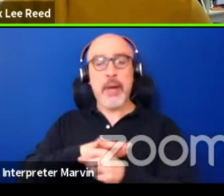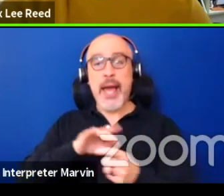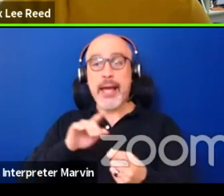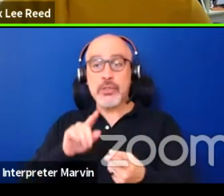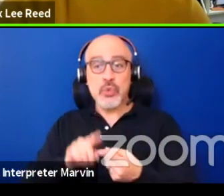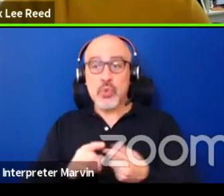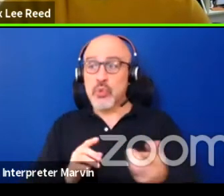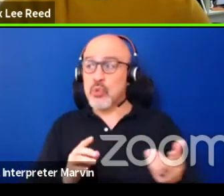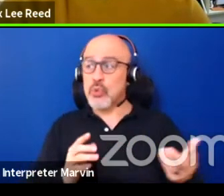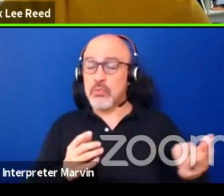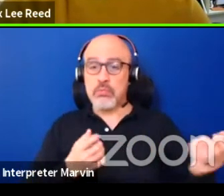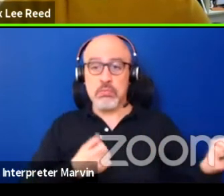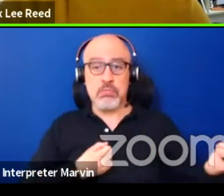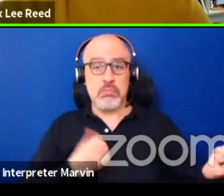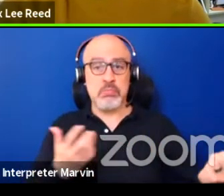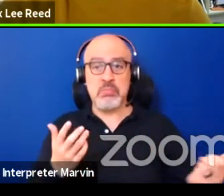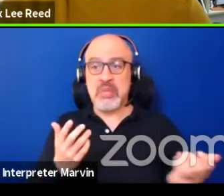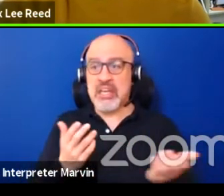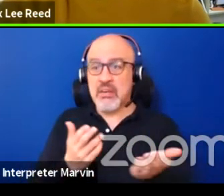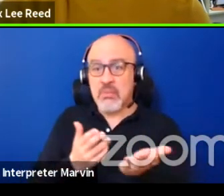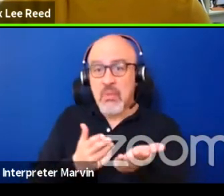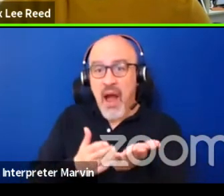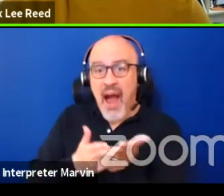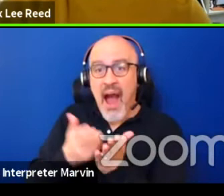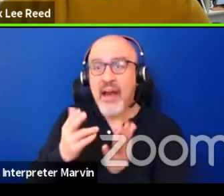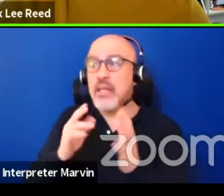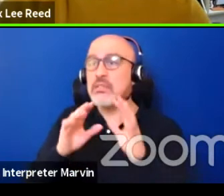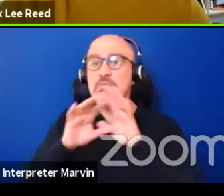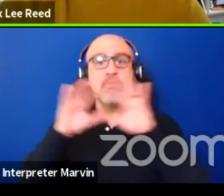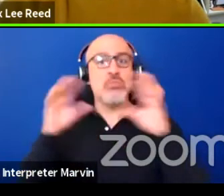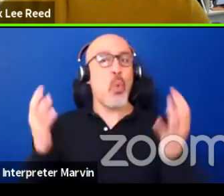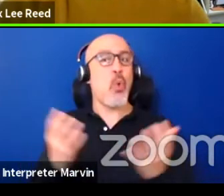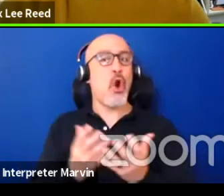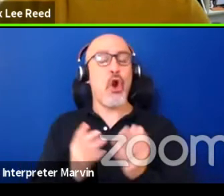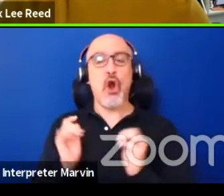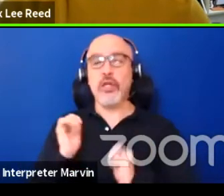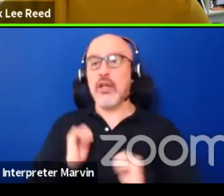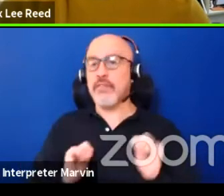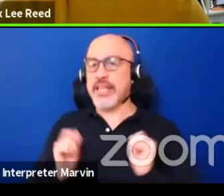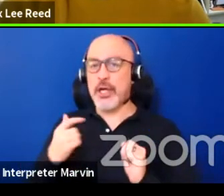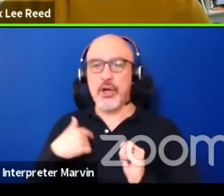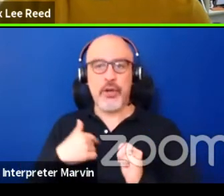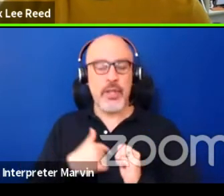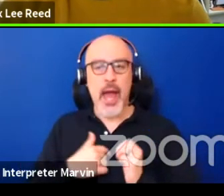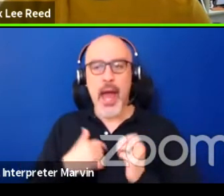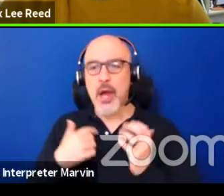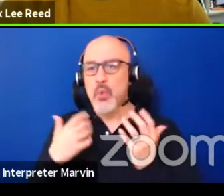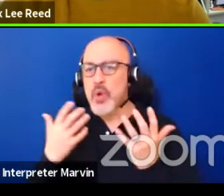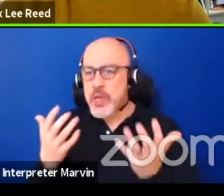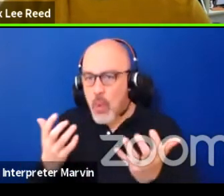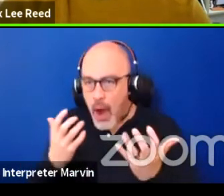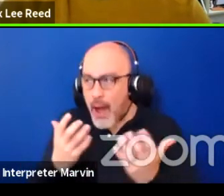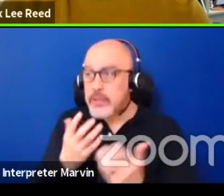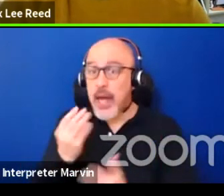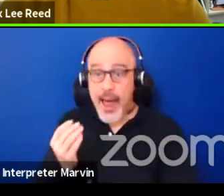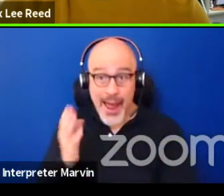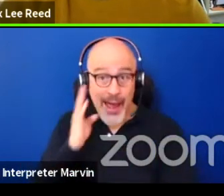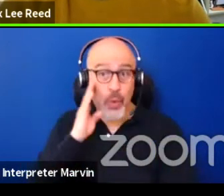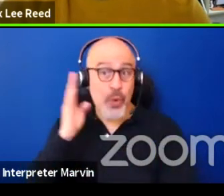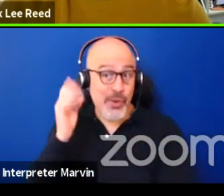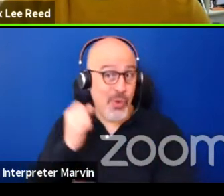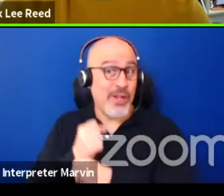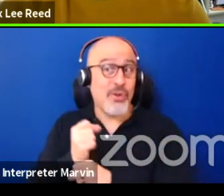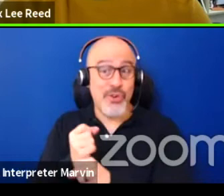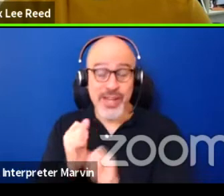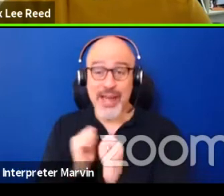speak honestly on the world of theater that we want to and will create together.